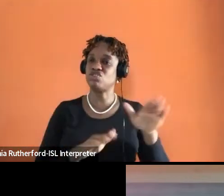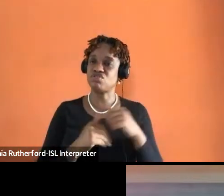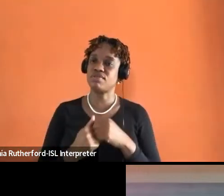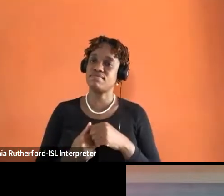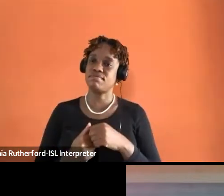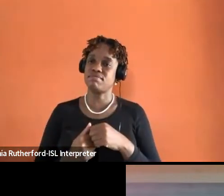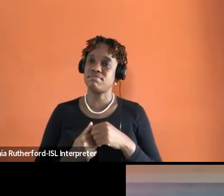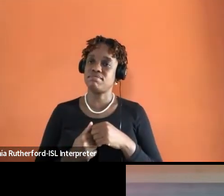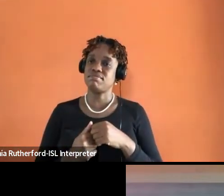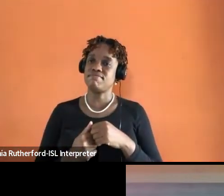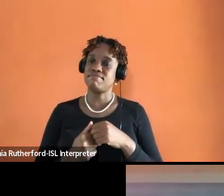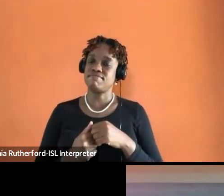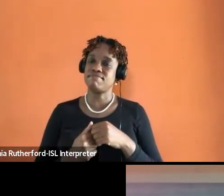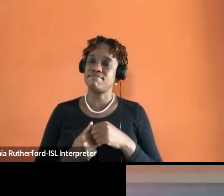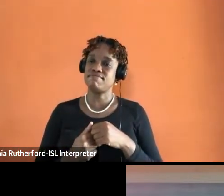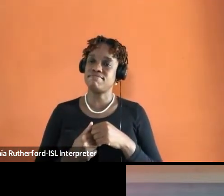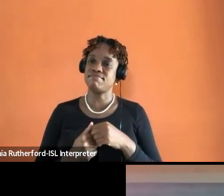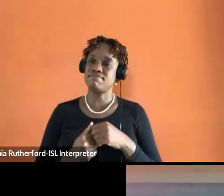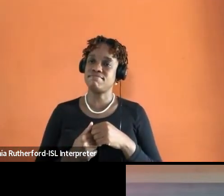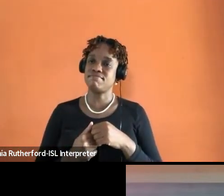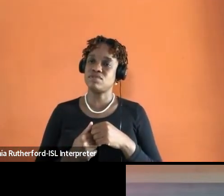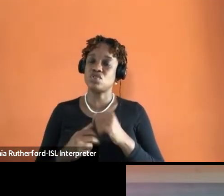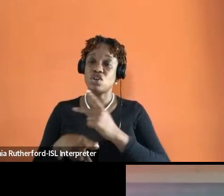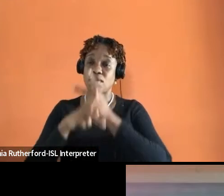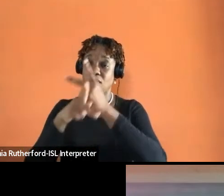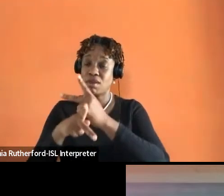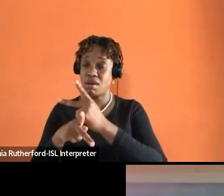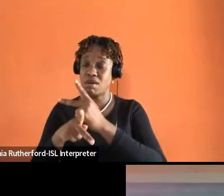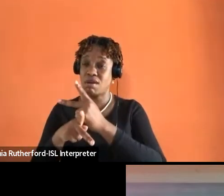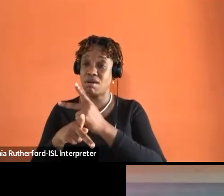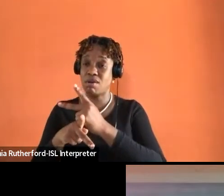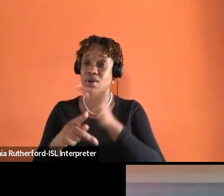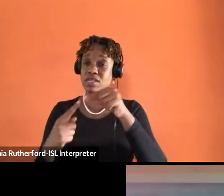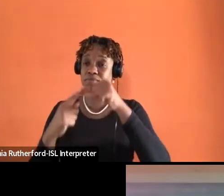at the same time while caring for that child with special needs.